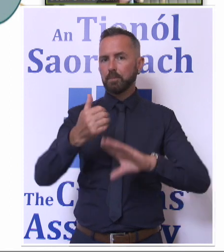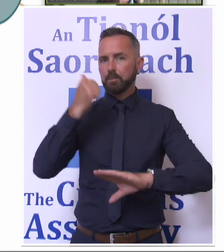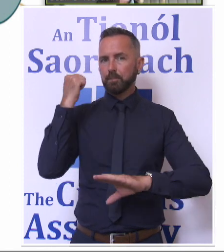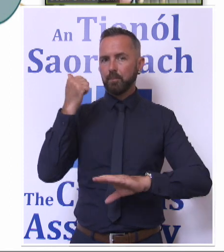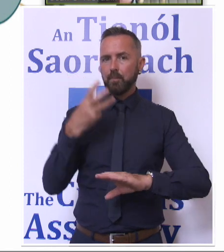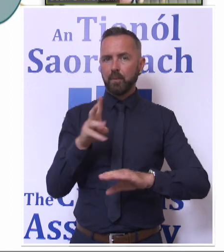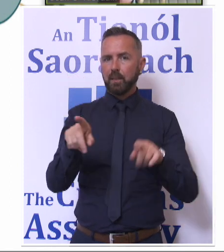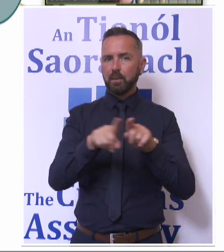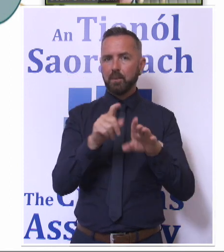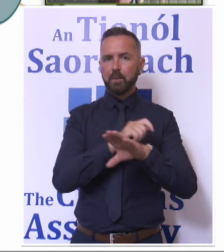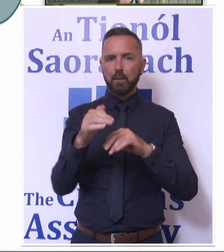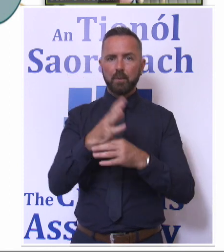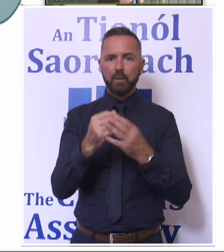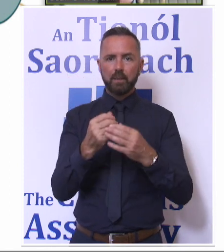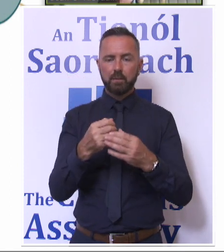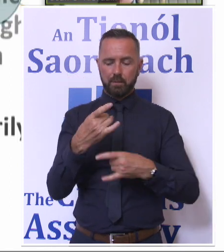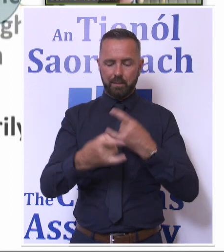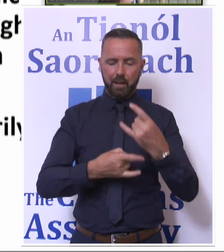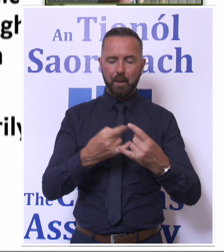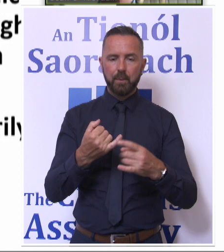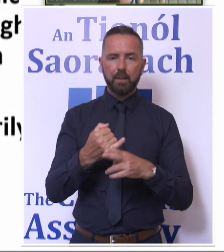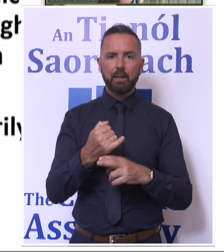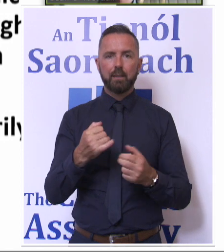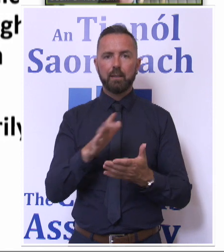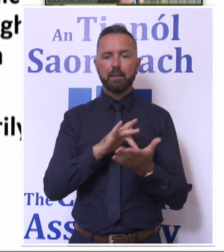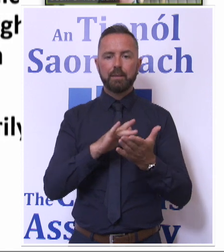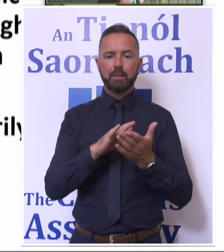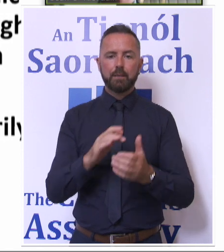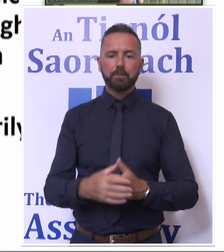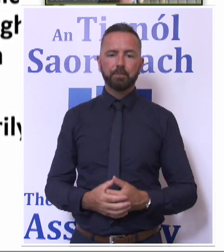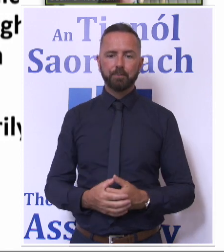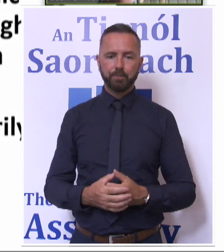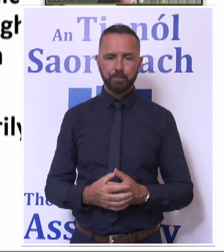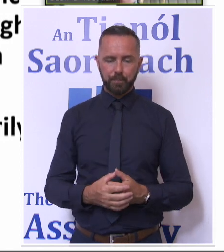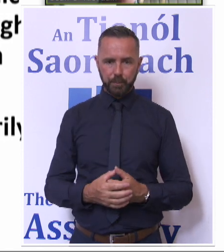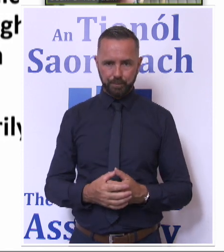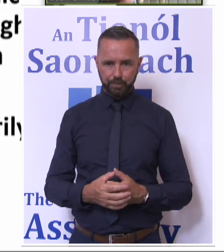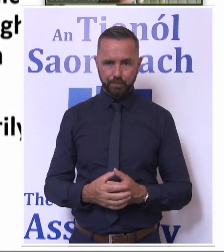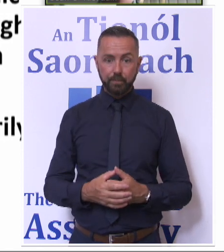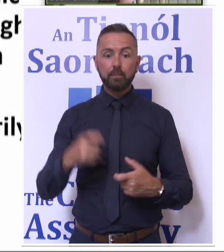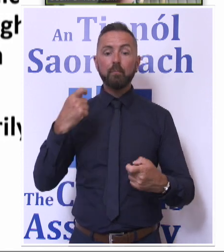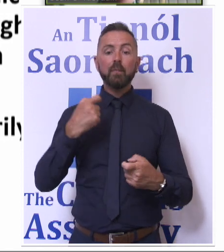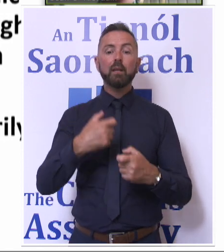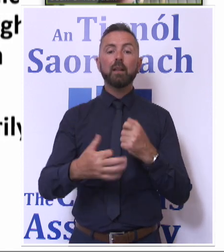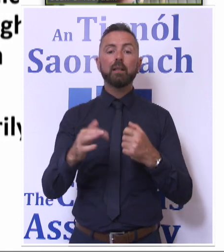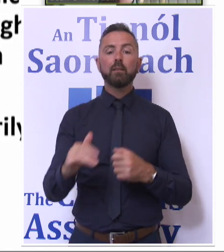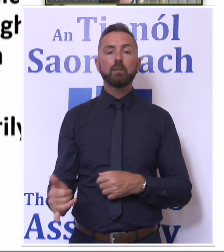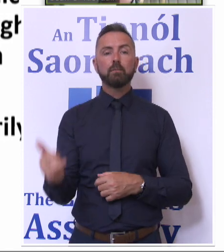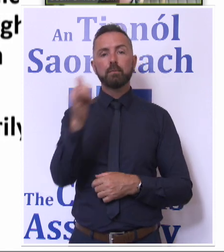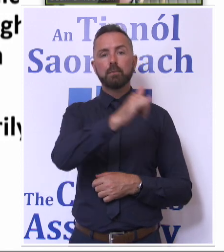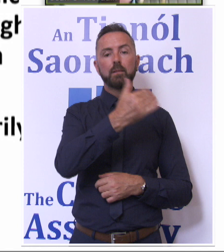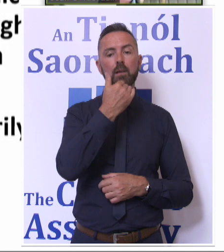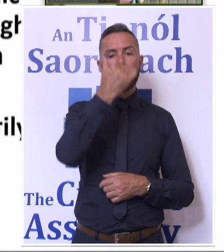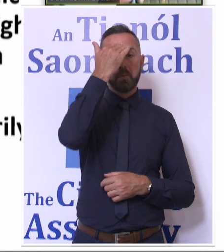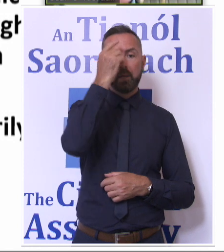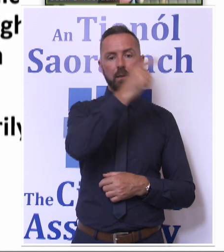similar types of initiatives occurring in other cities. If we just jump across the pond to the United